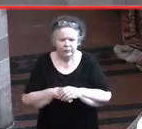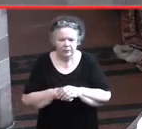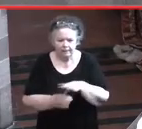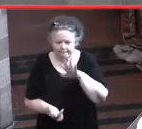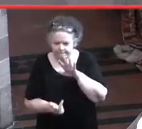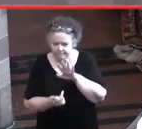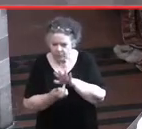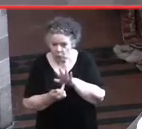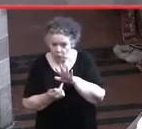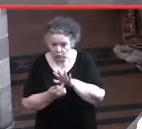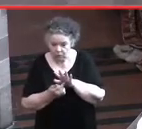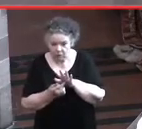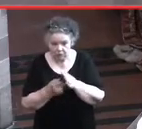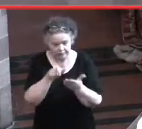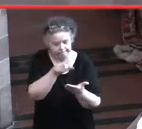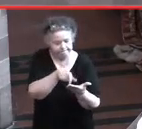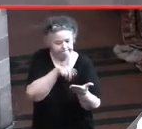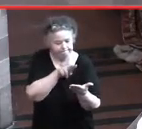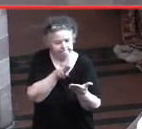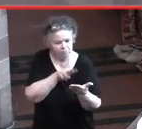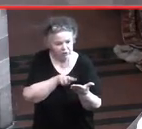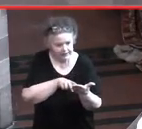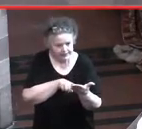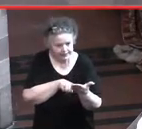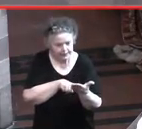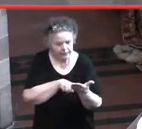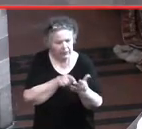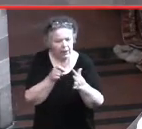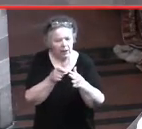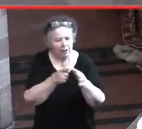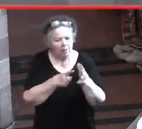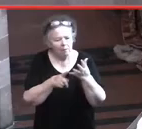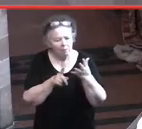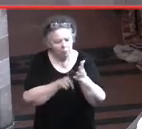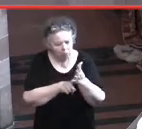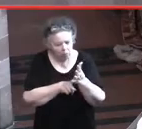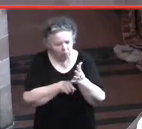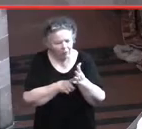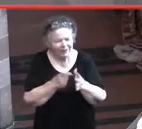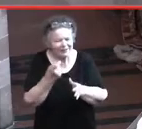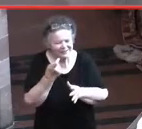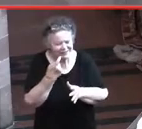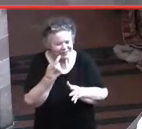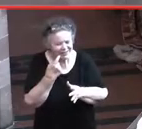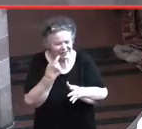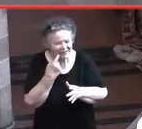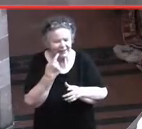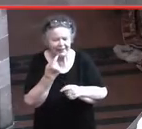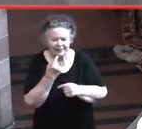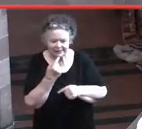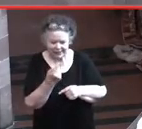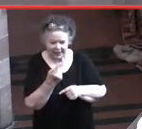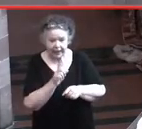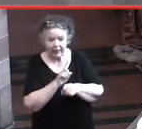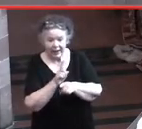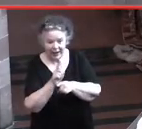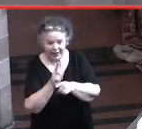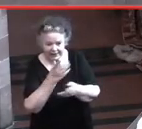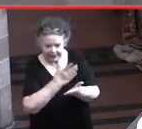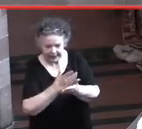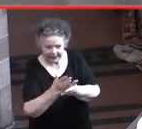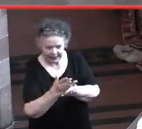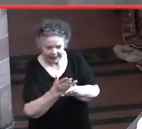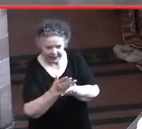Crucially, in this passage, Paul begins the process of undermining subtly and then more obviously the different